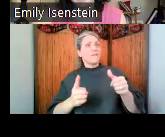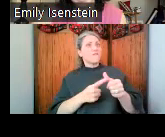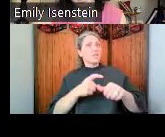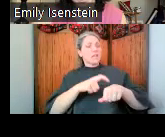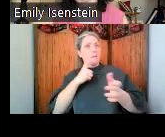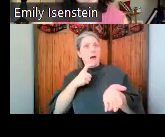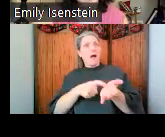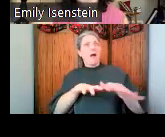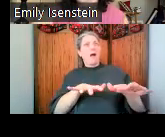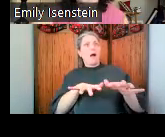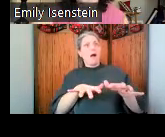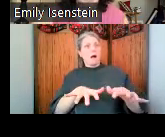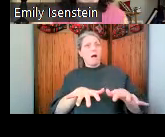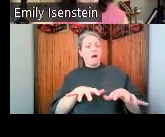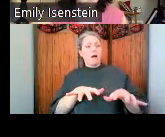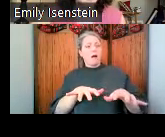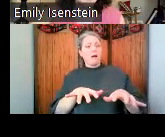of the vibrations.